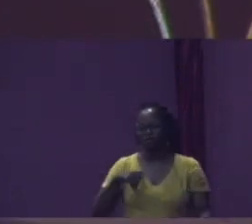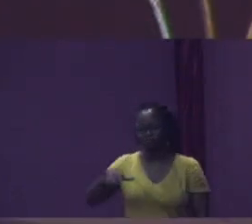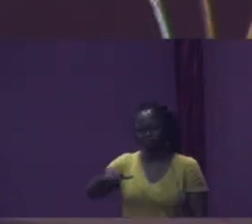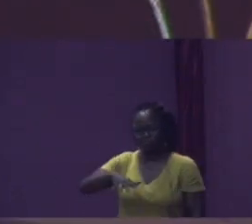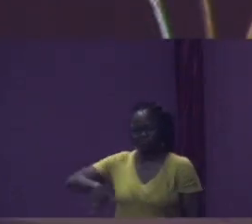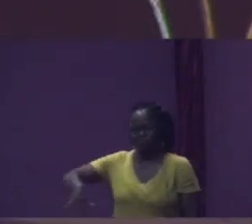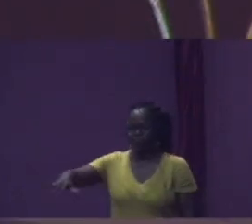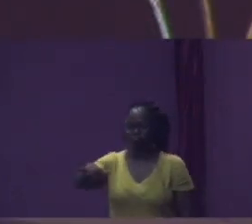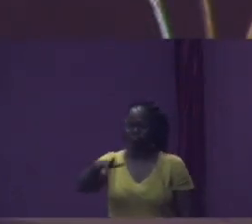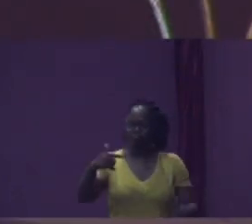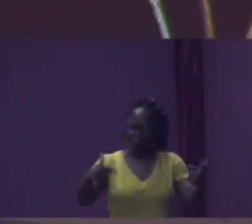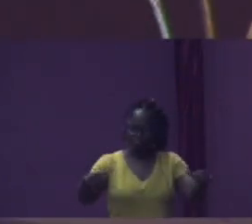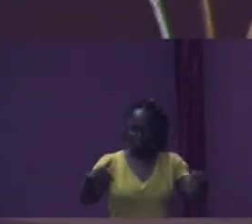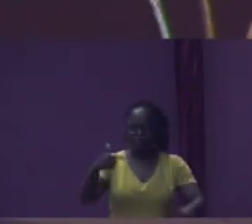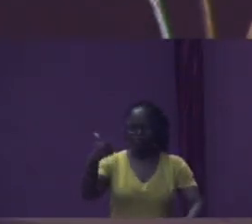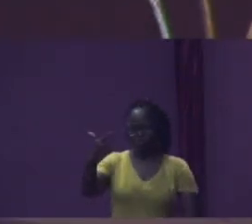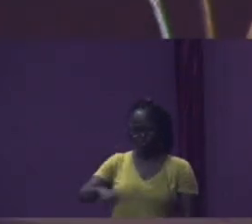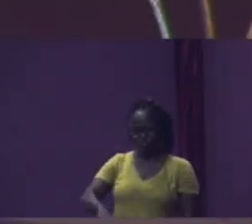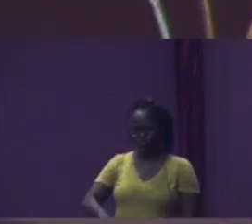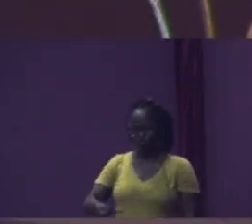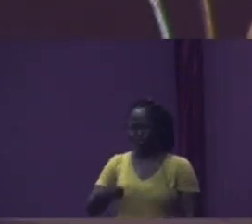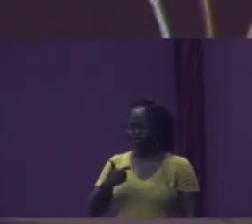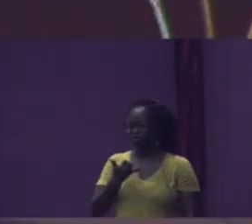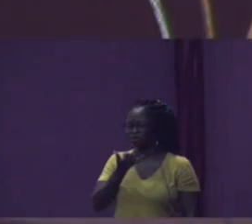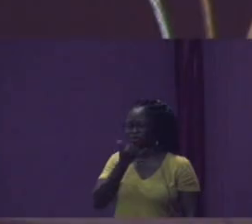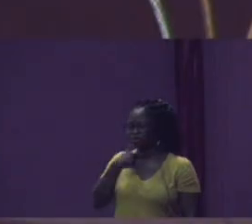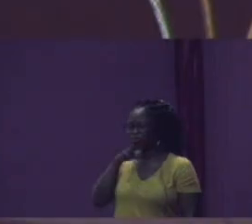answer it with a lot of data.